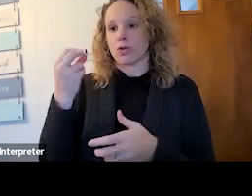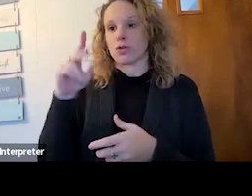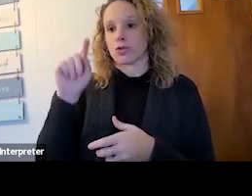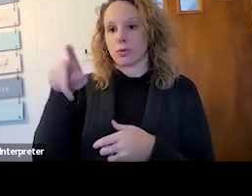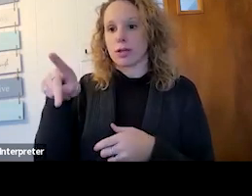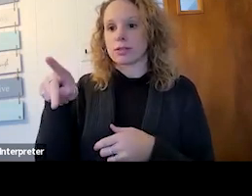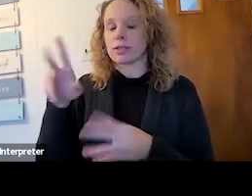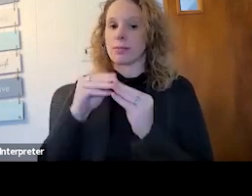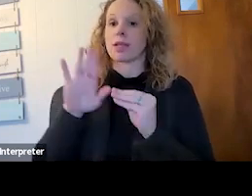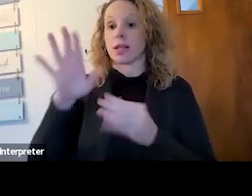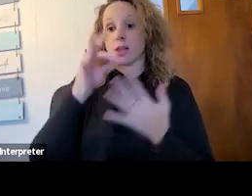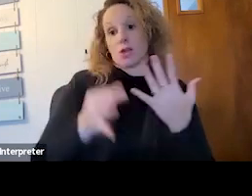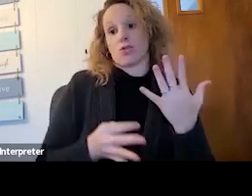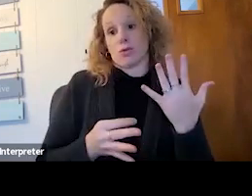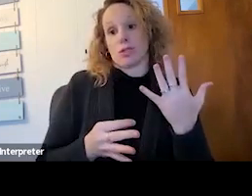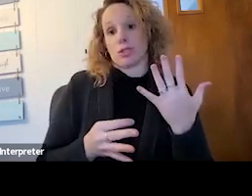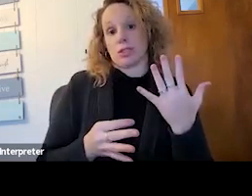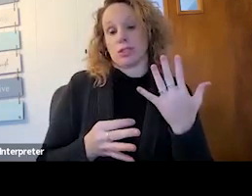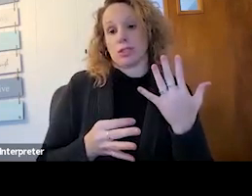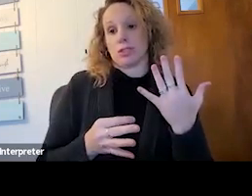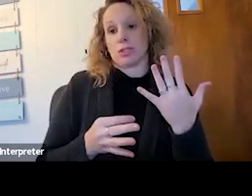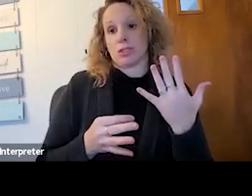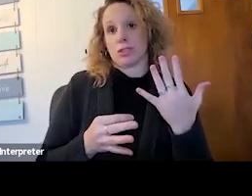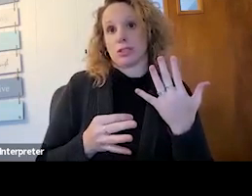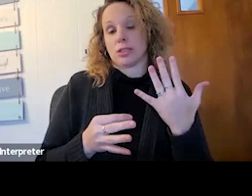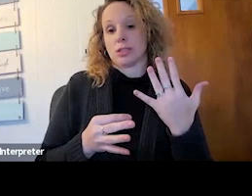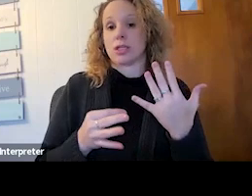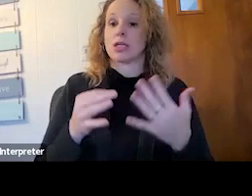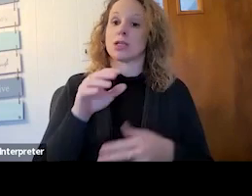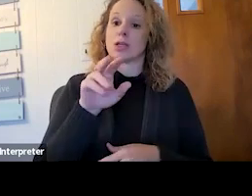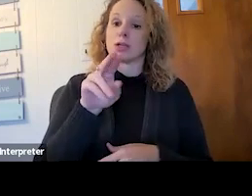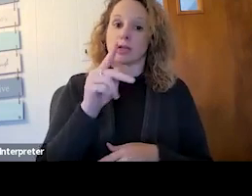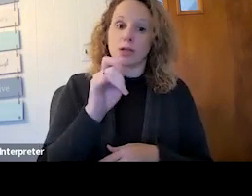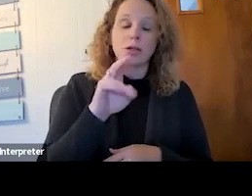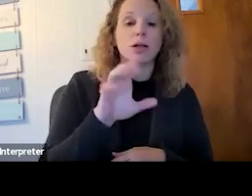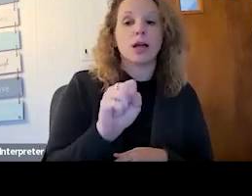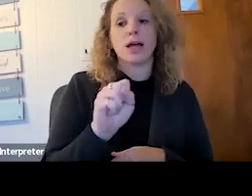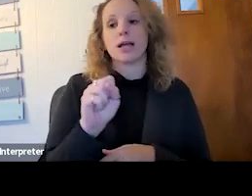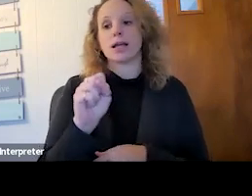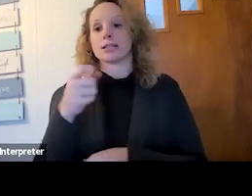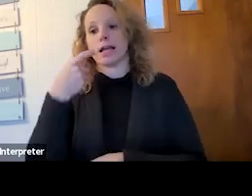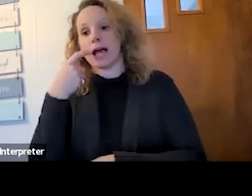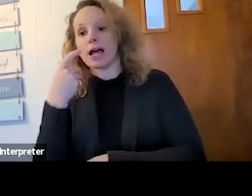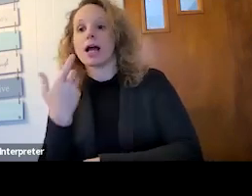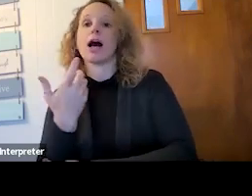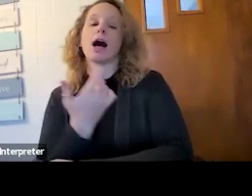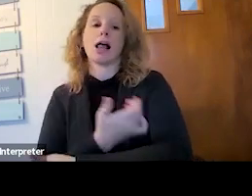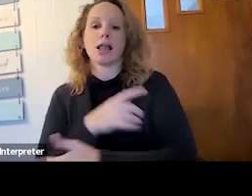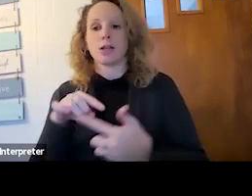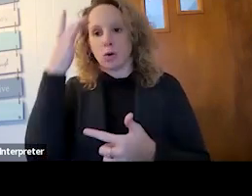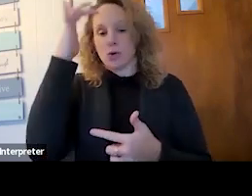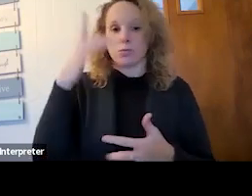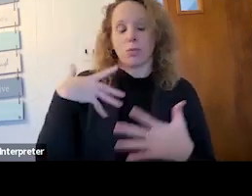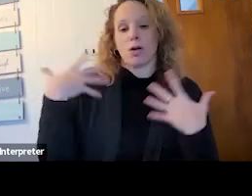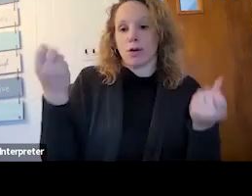of their choice. So we refer them to either Narcotics Anonymous or Alcoholics Anonymous or Smart Recovery or